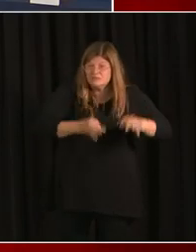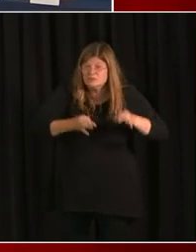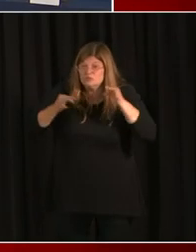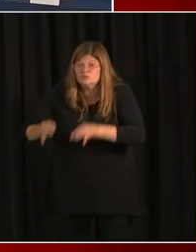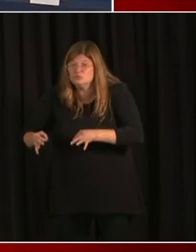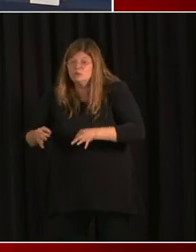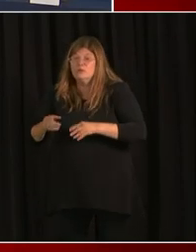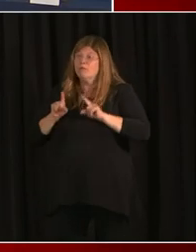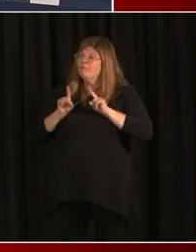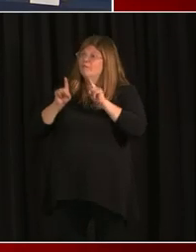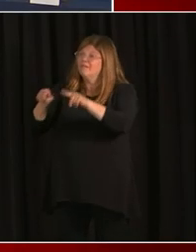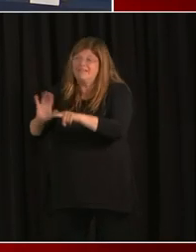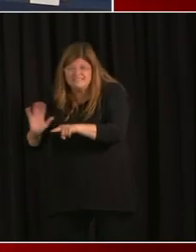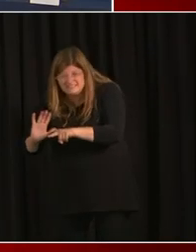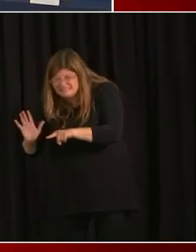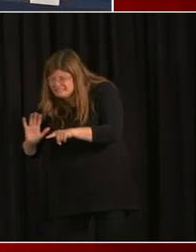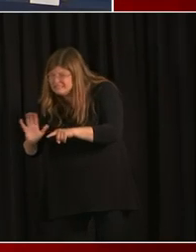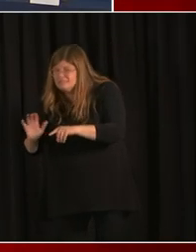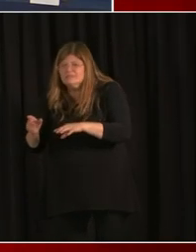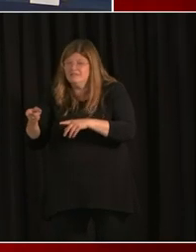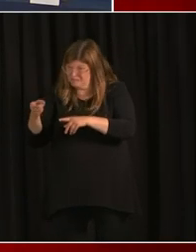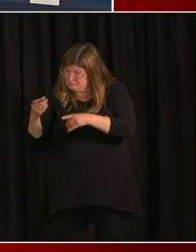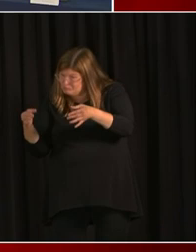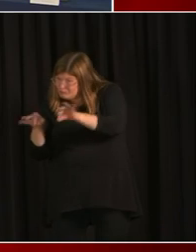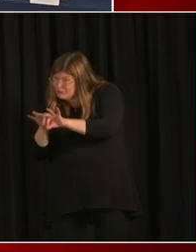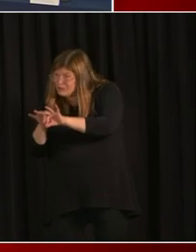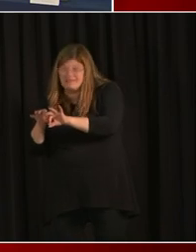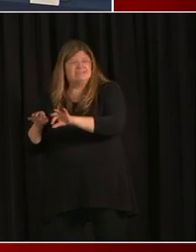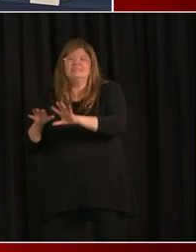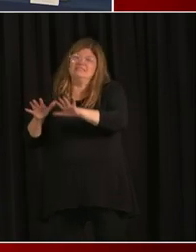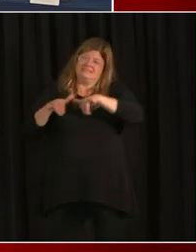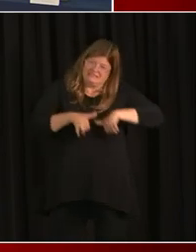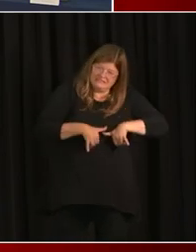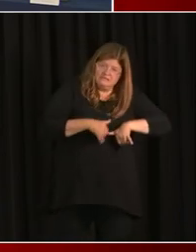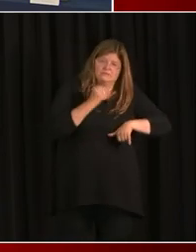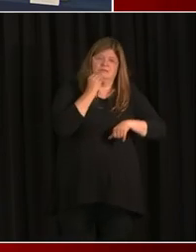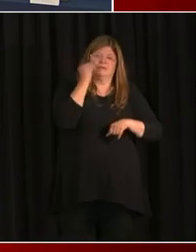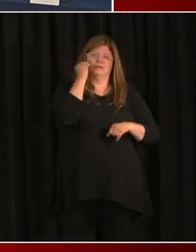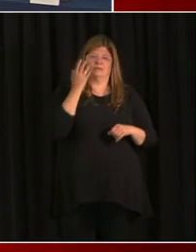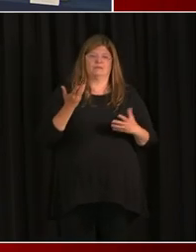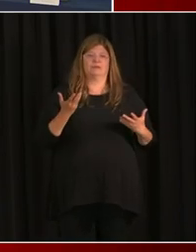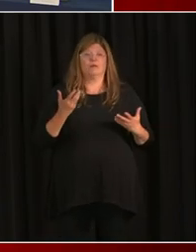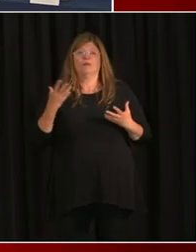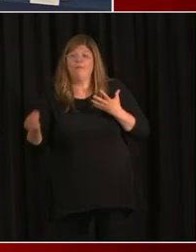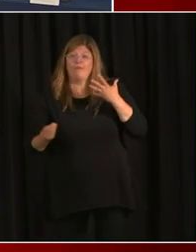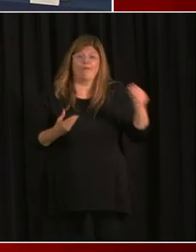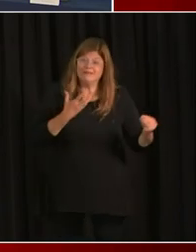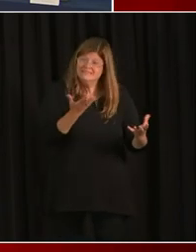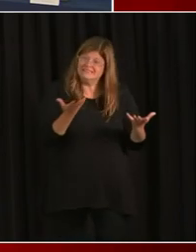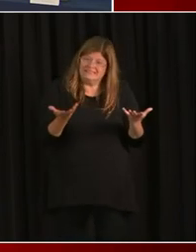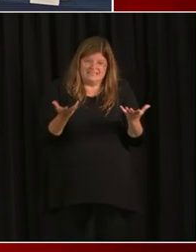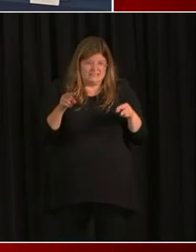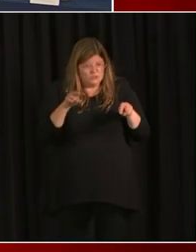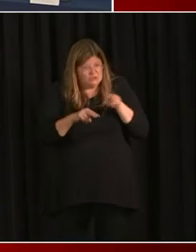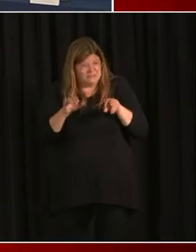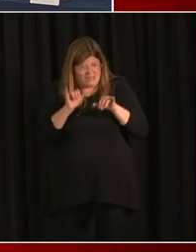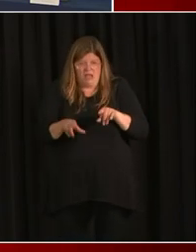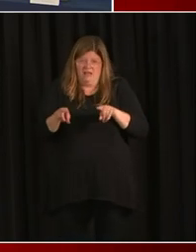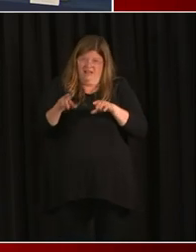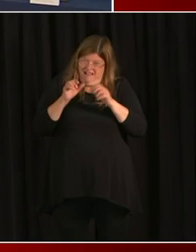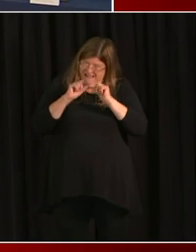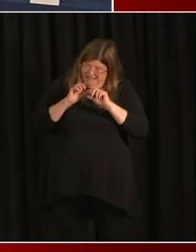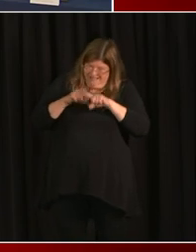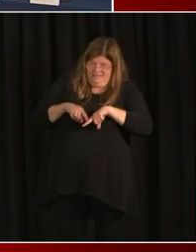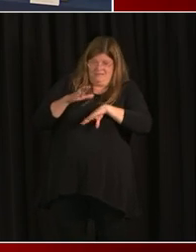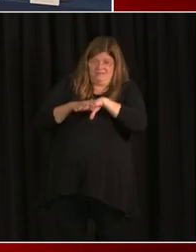we have a challenge with, and we're really reviewing this and looking into this with the